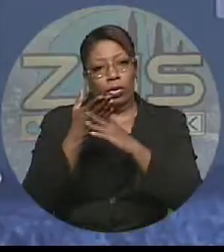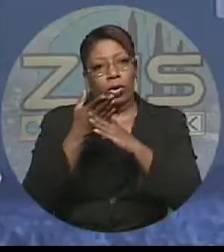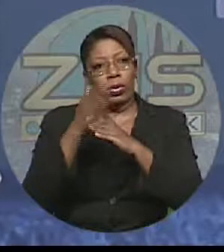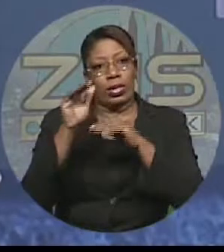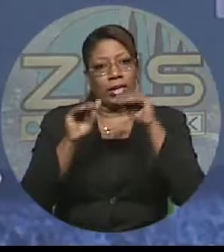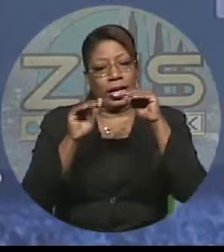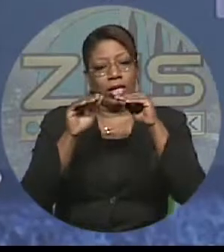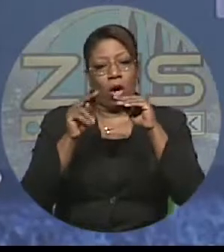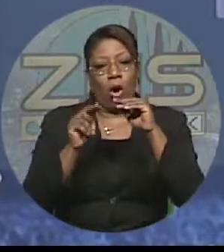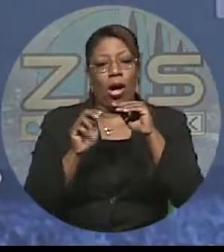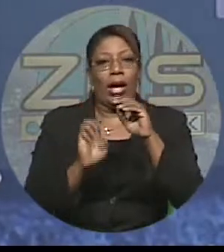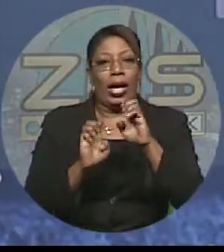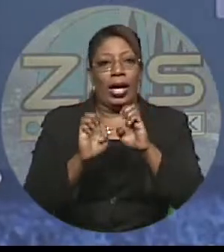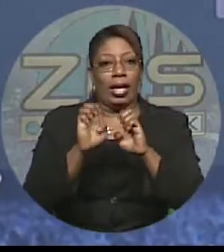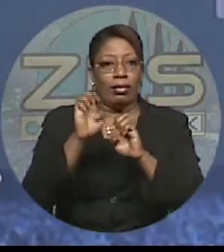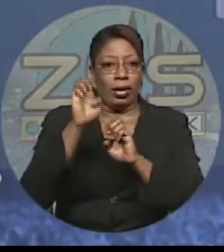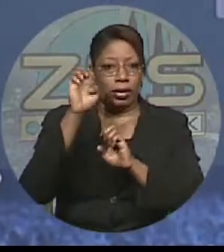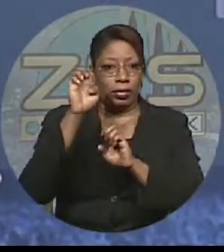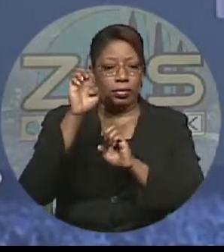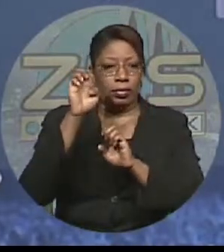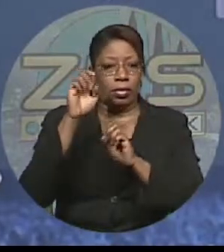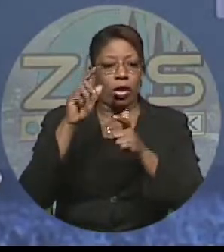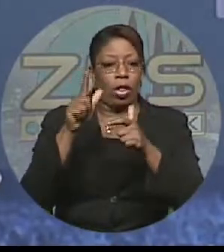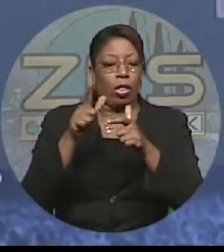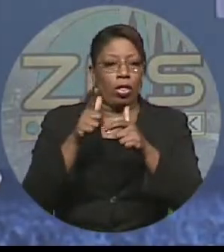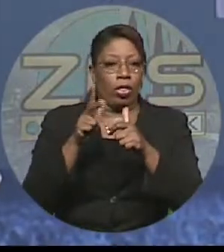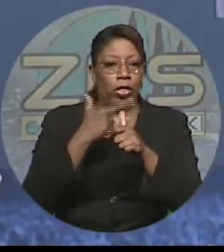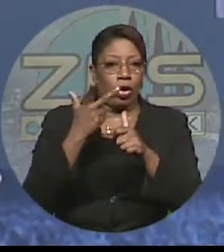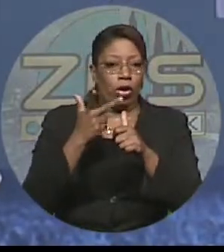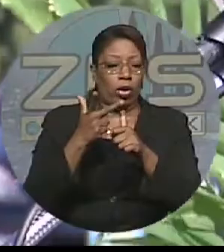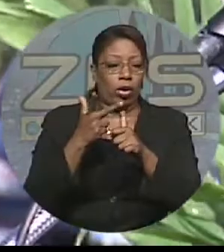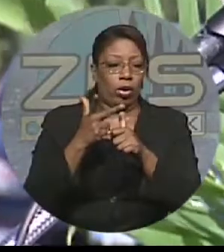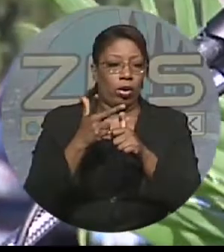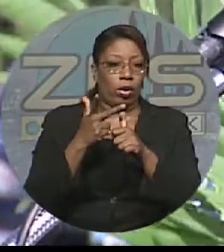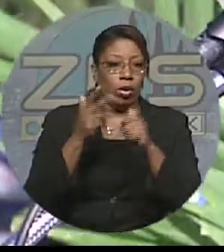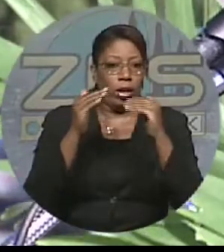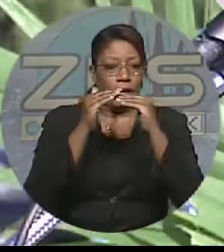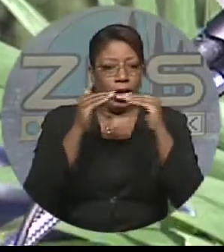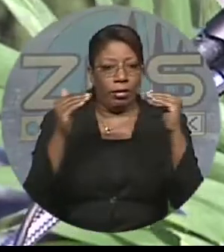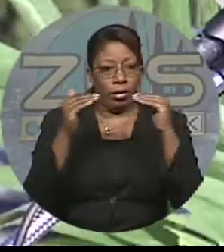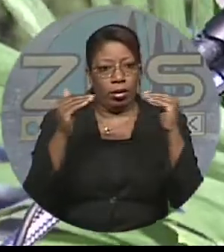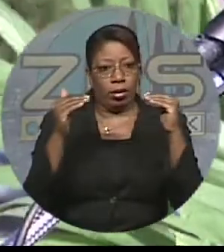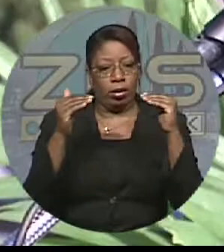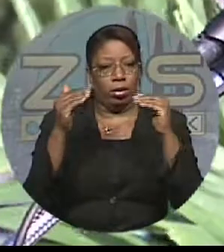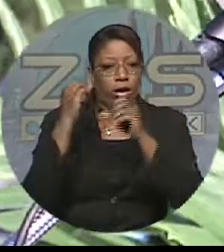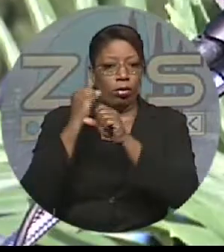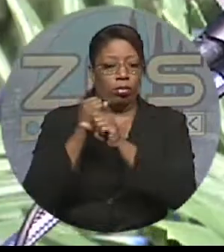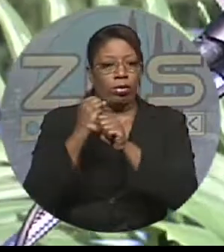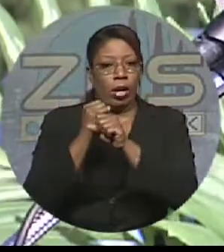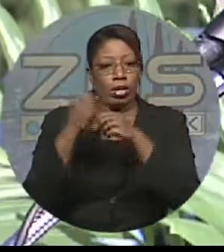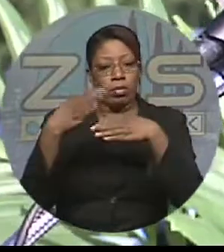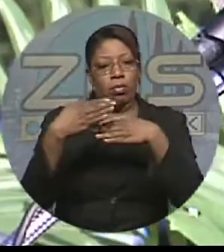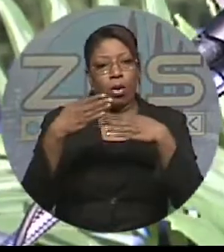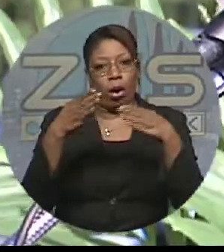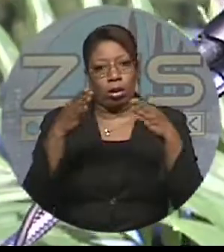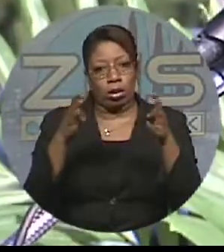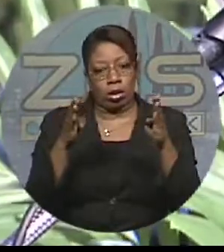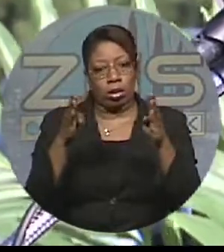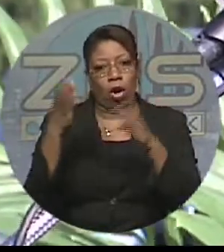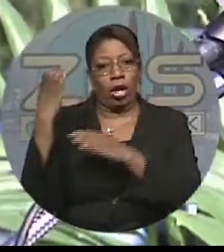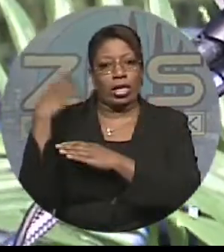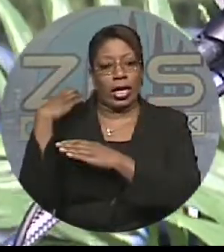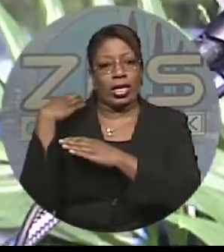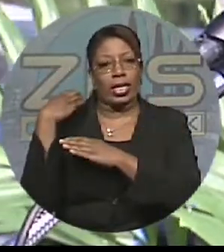elevator. On the third level, you will see press boxes and executive booths.